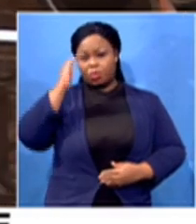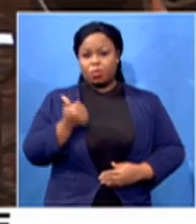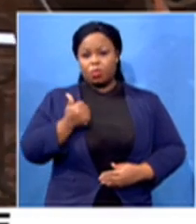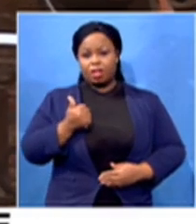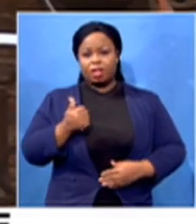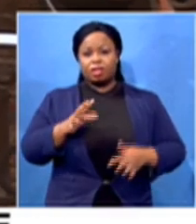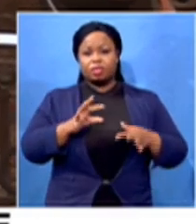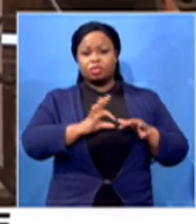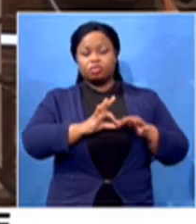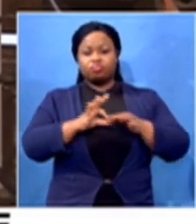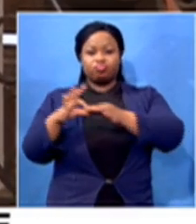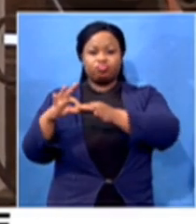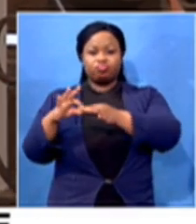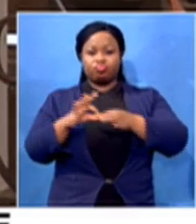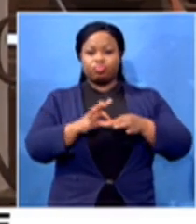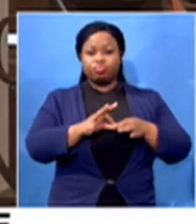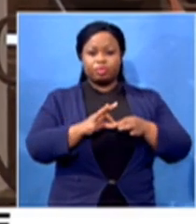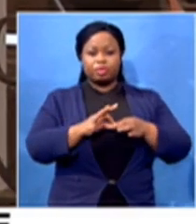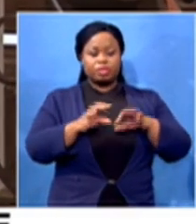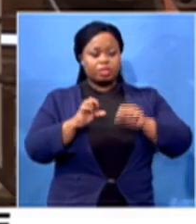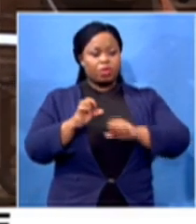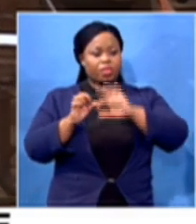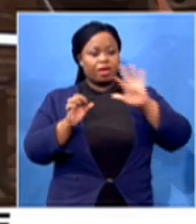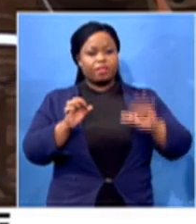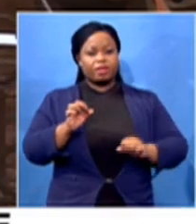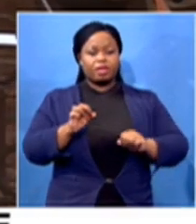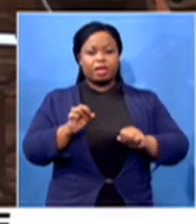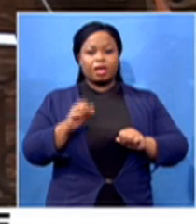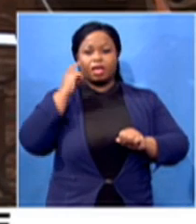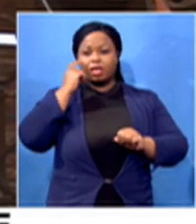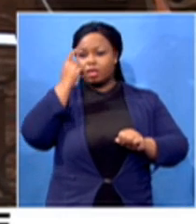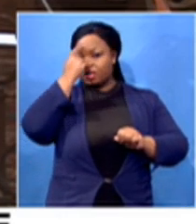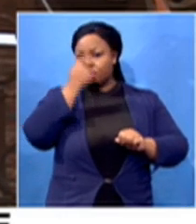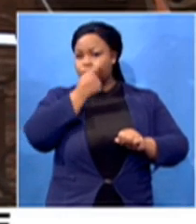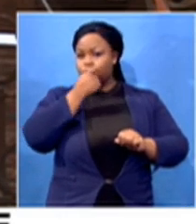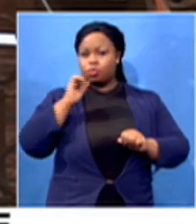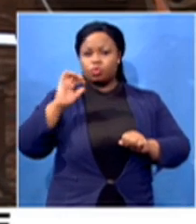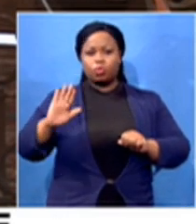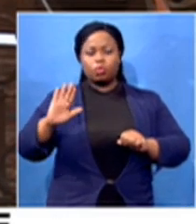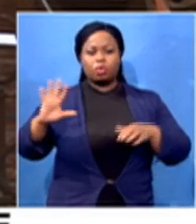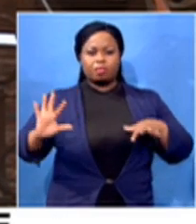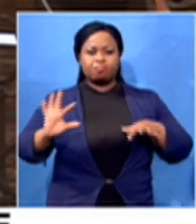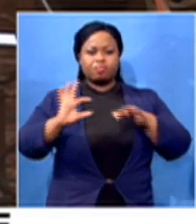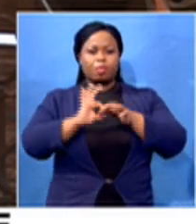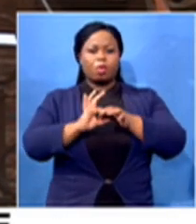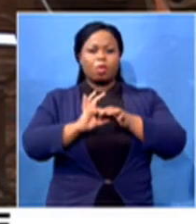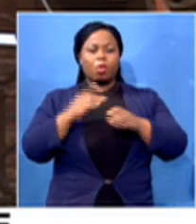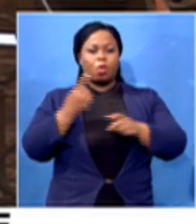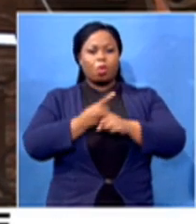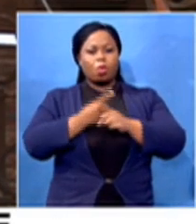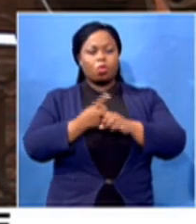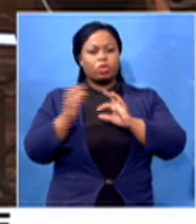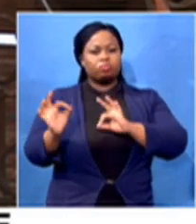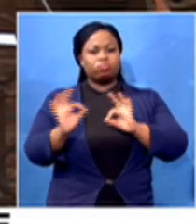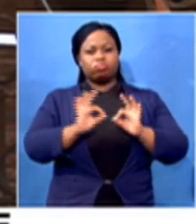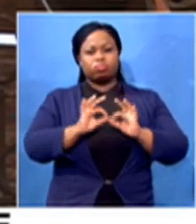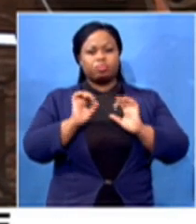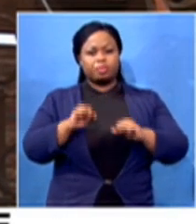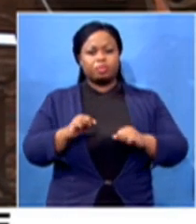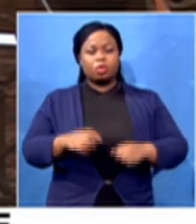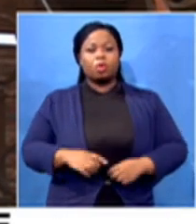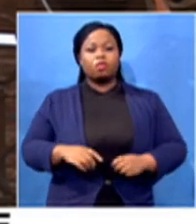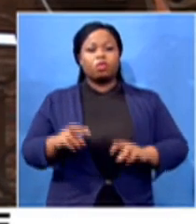the relationship between Lesotho and South Africa must at all times be a warm one. In our national vision, one of